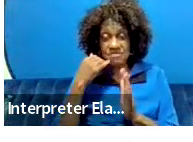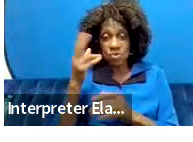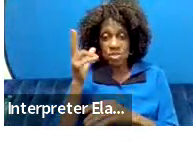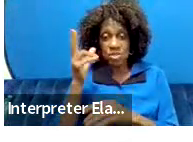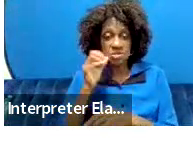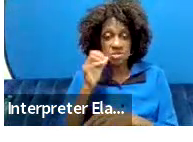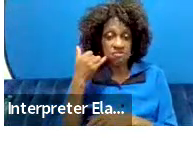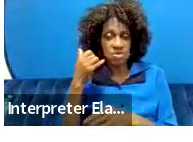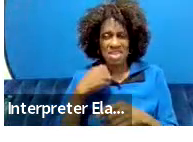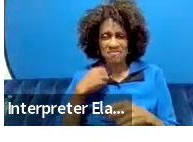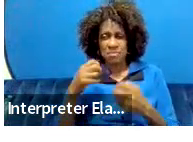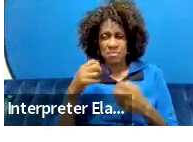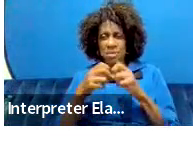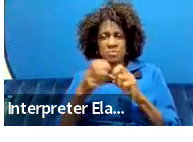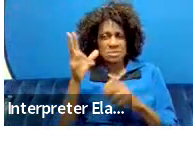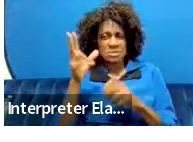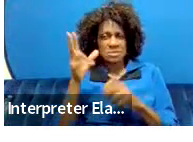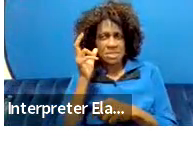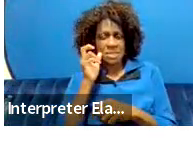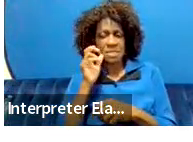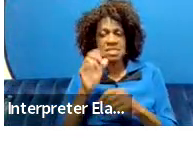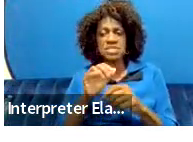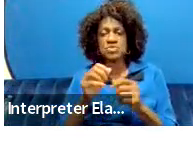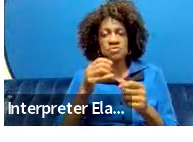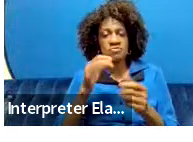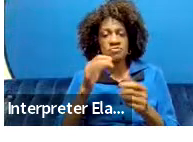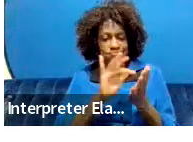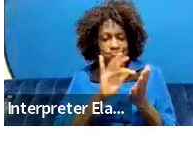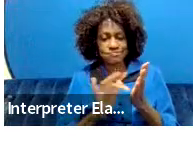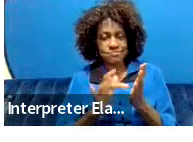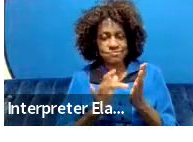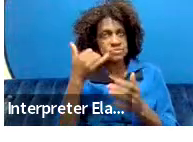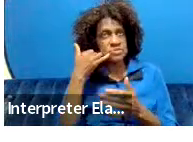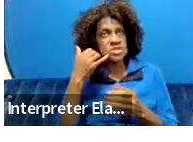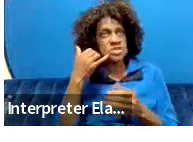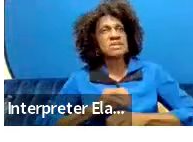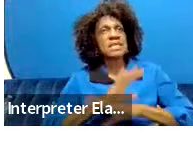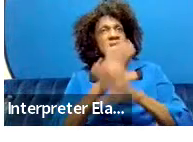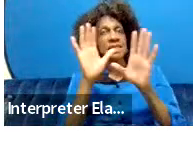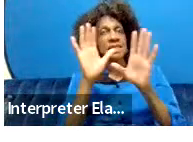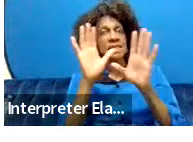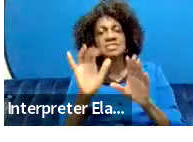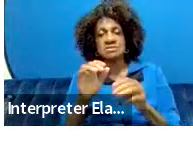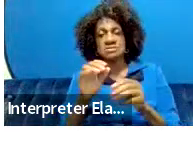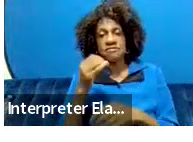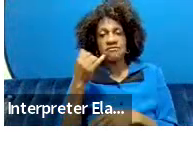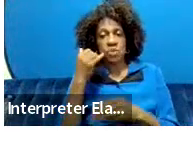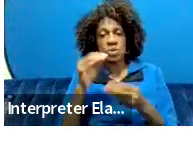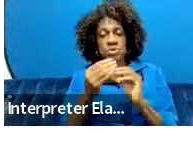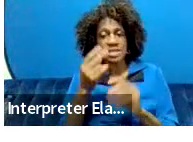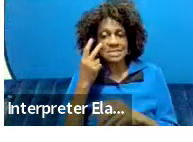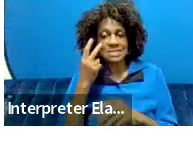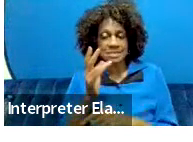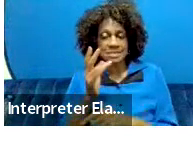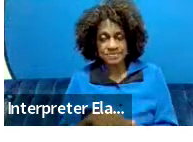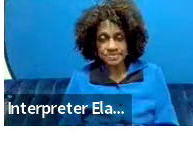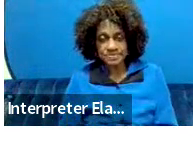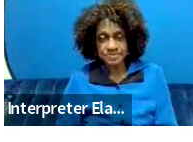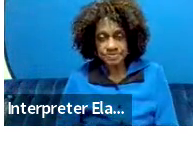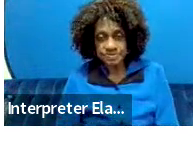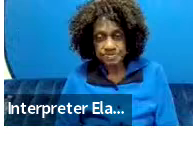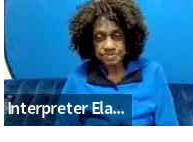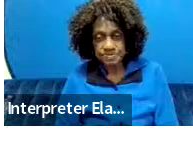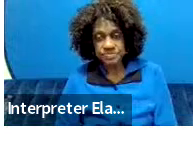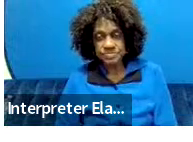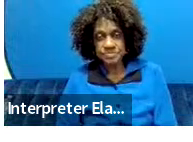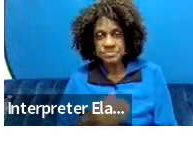any audio problems today and need to dial in to get a clearer phone connection, that's where those numbers can be found.